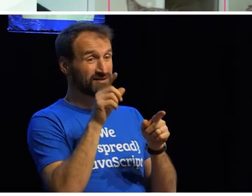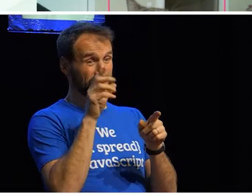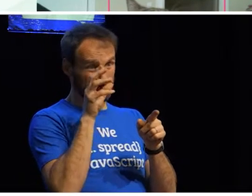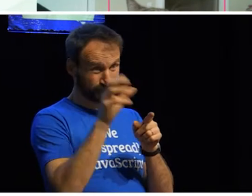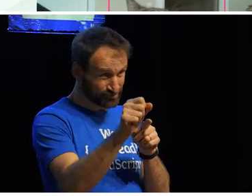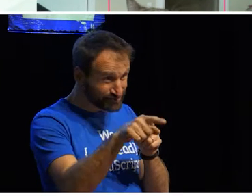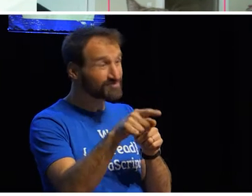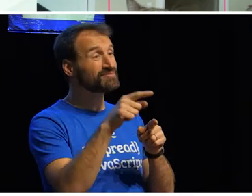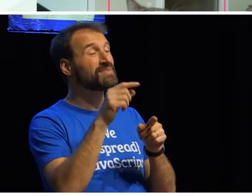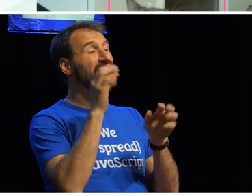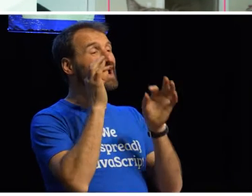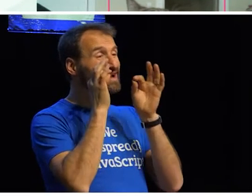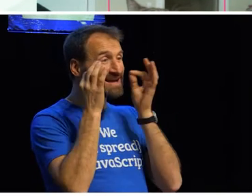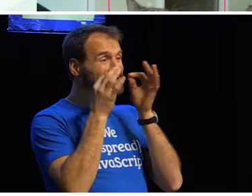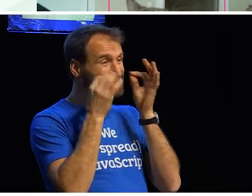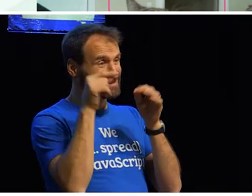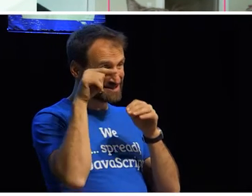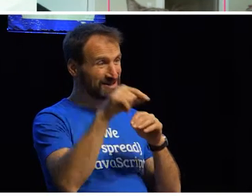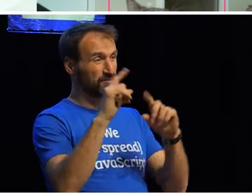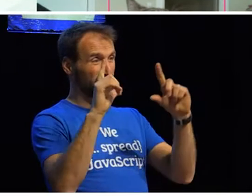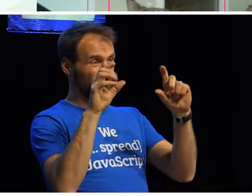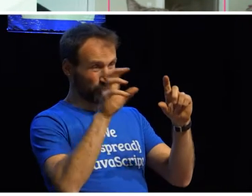Canvas, let me see.